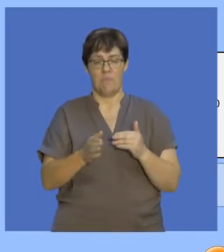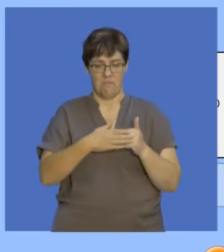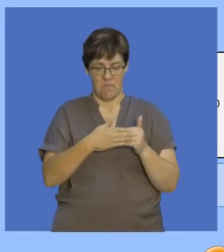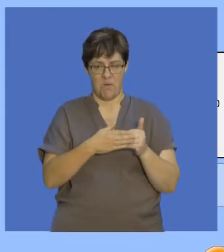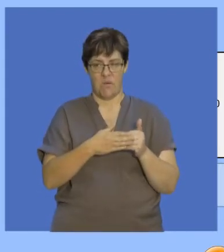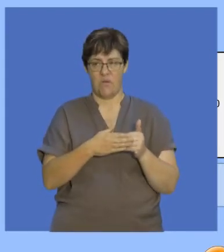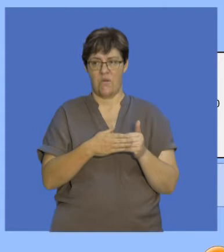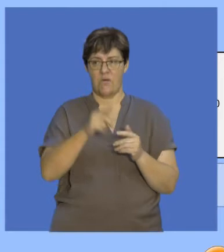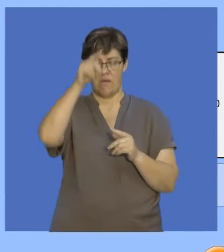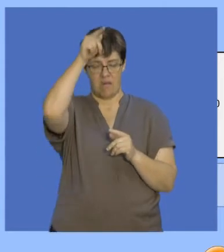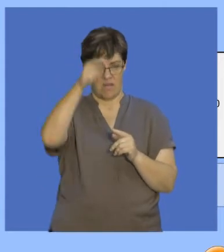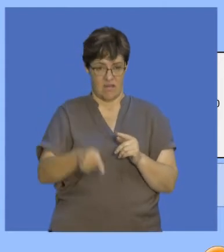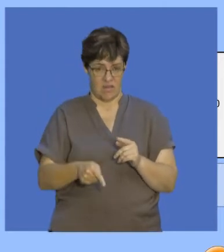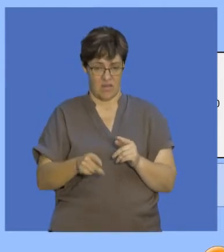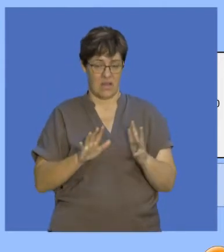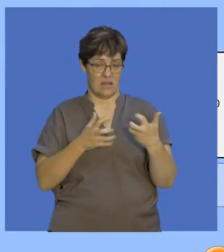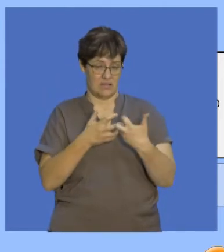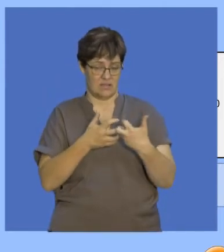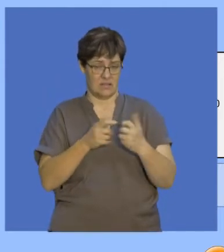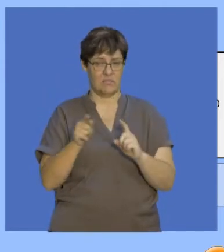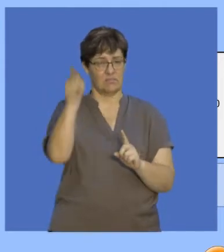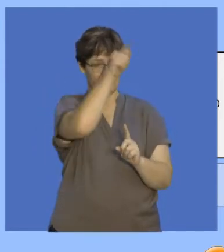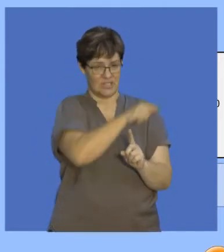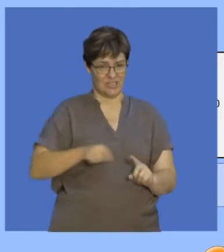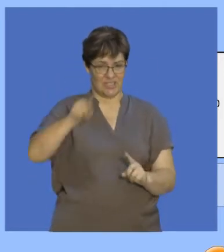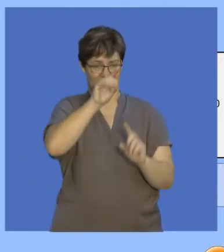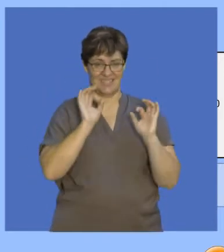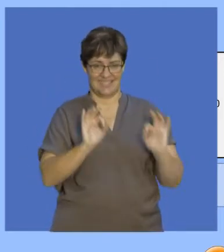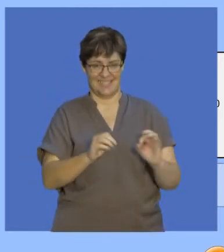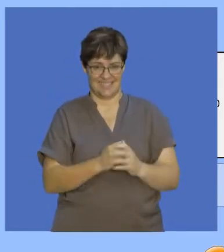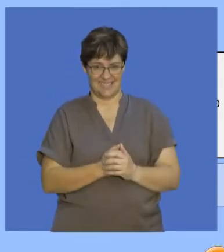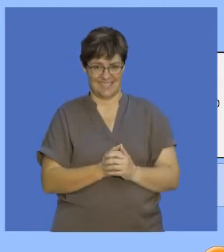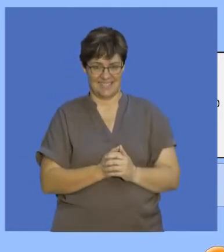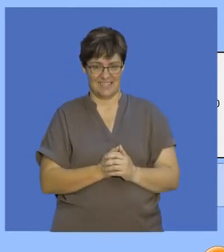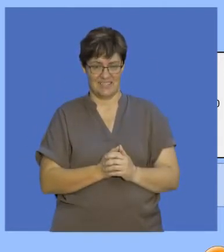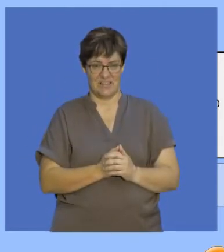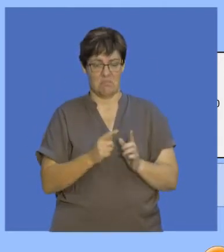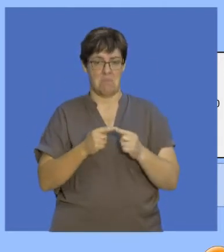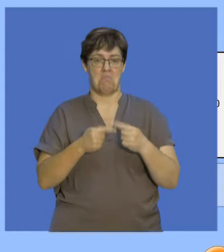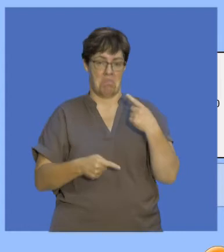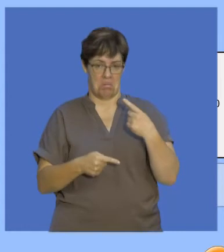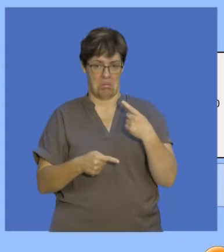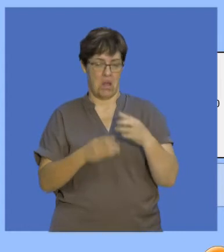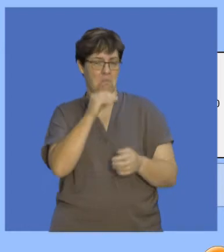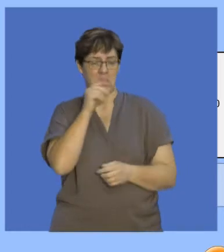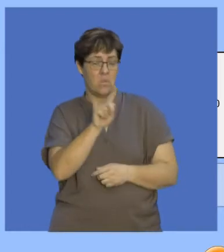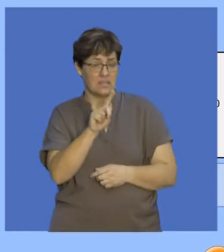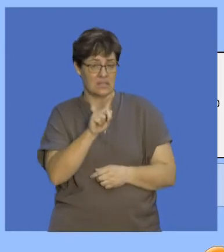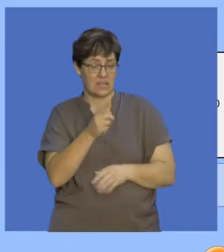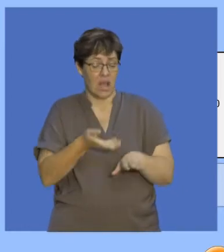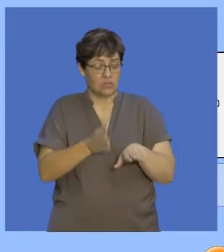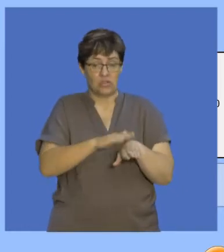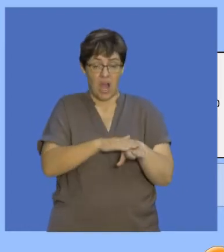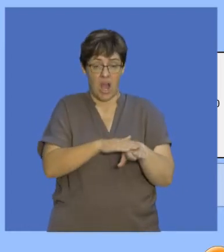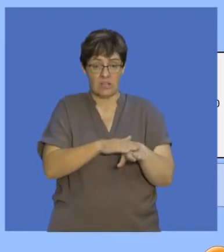connecting another piece of conductor. So that's our circuit. As it is now, the circuit is broken. What does it